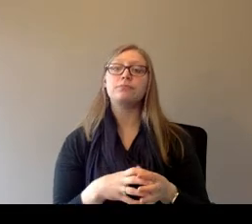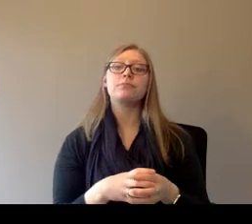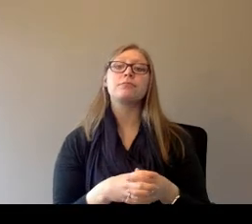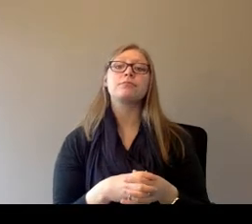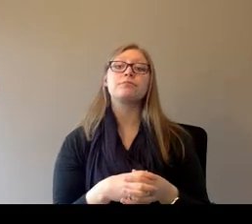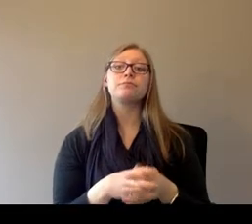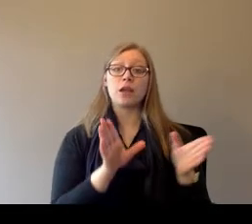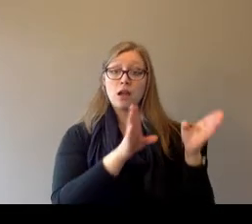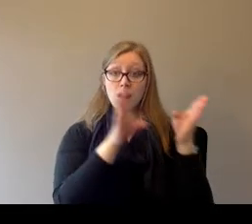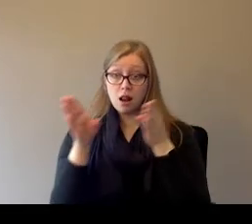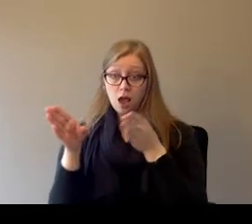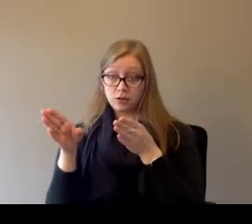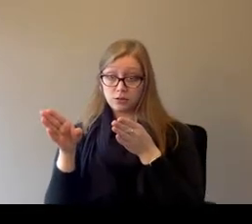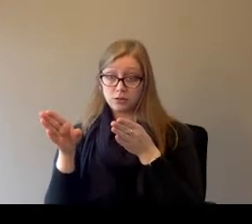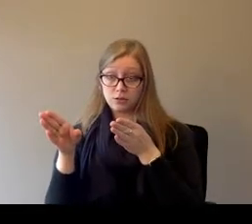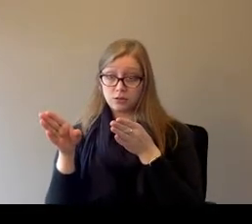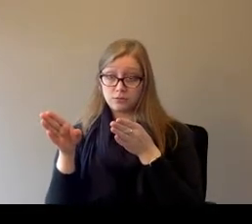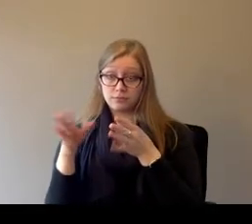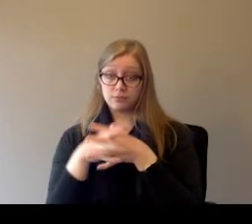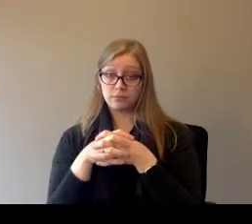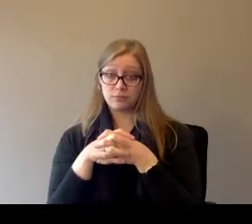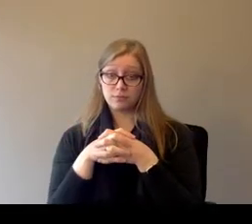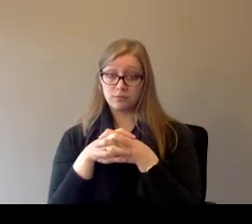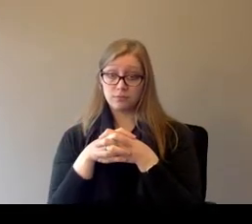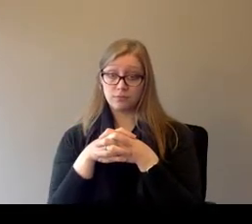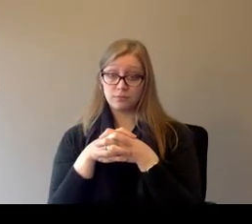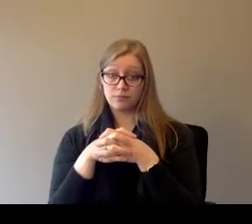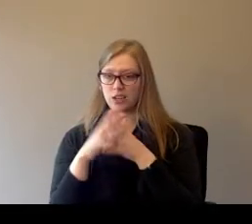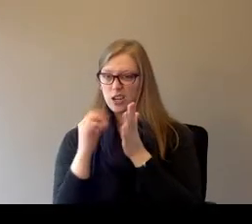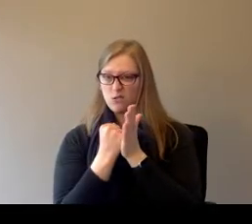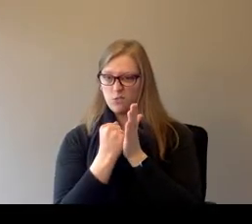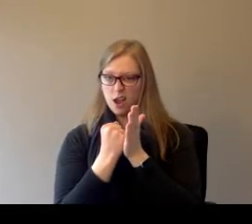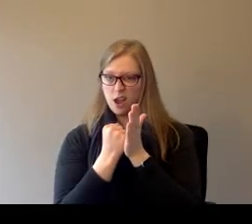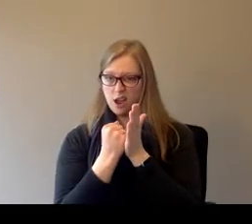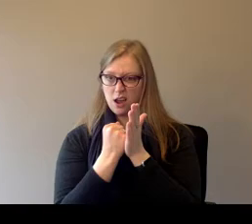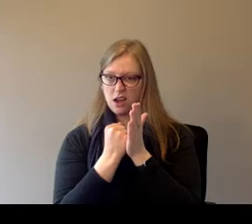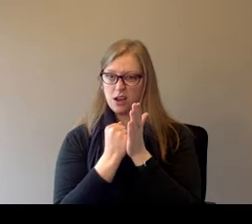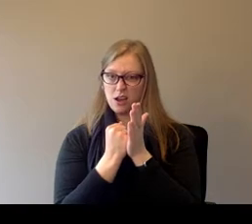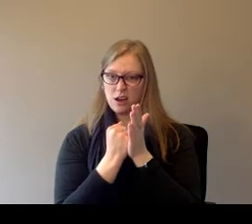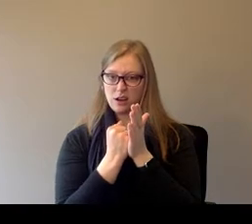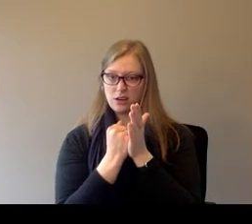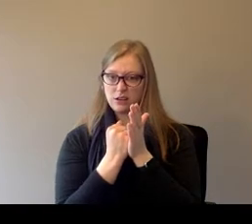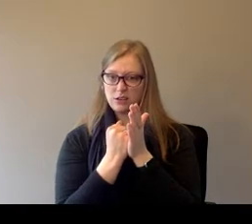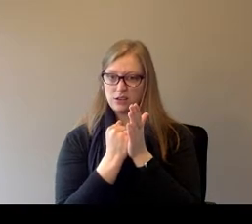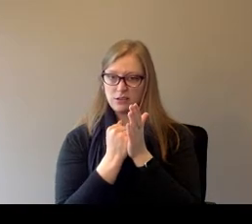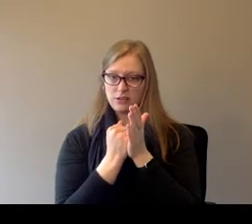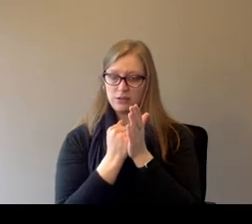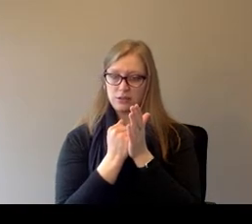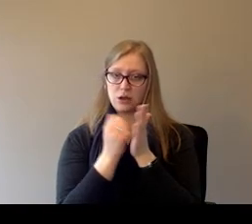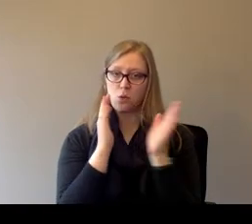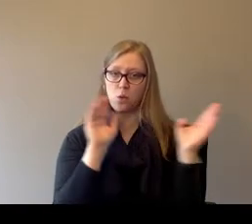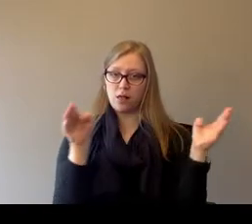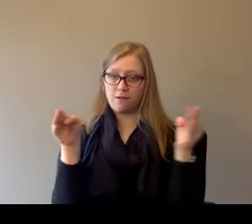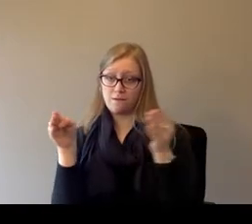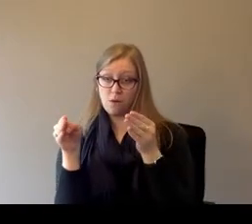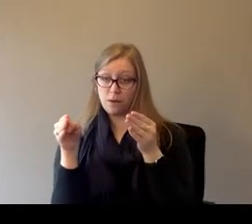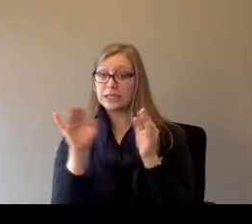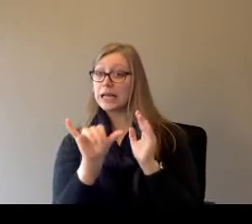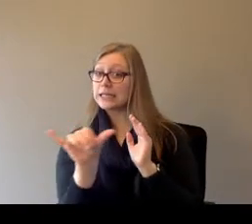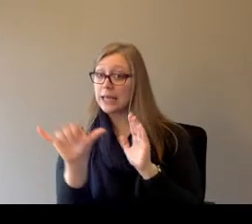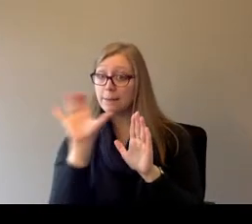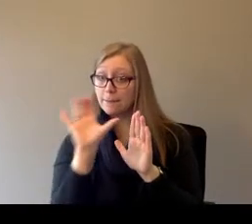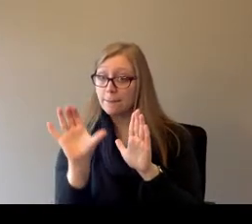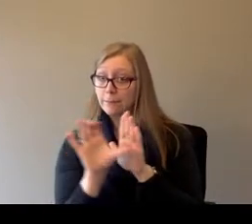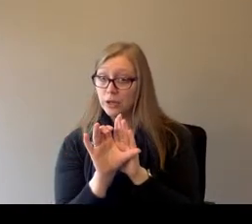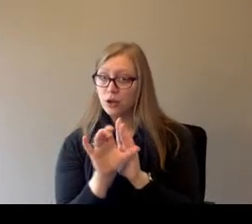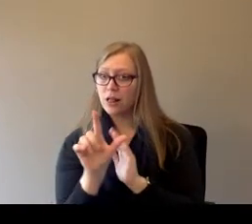Okay, the next triangle we're going to look at is the triangle that is over to the left side of this picture. And let's